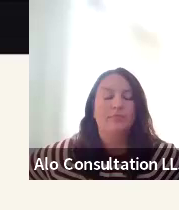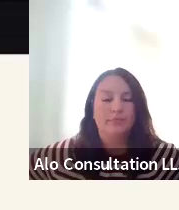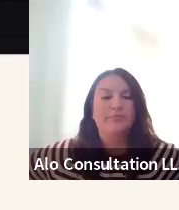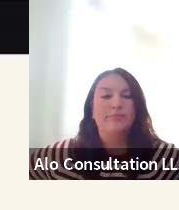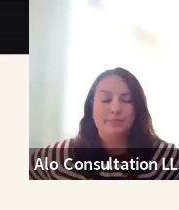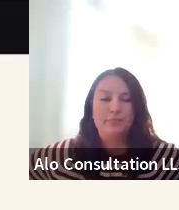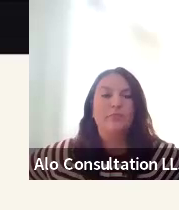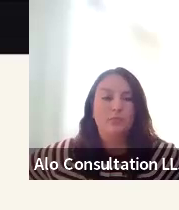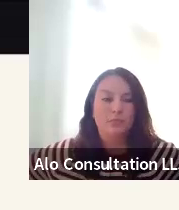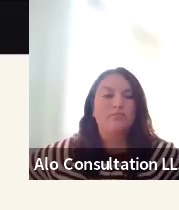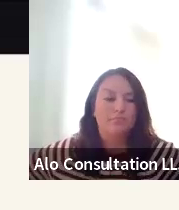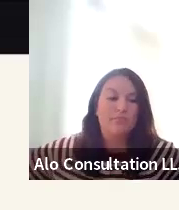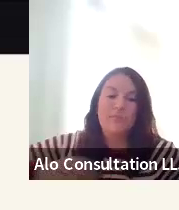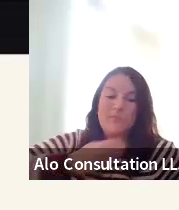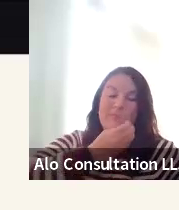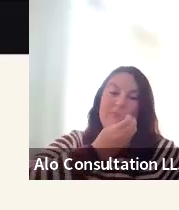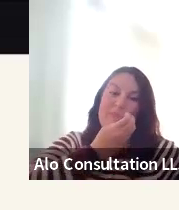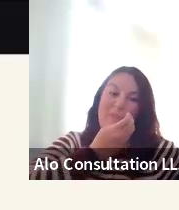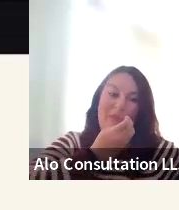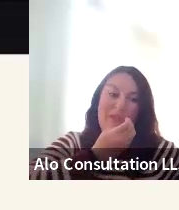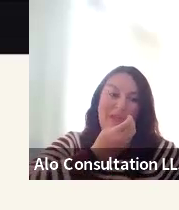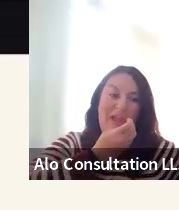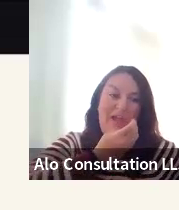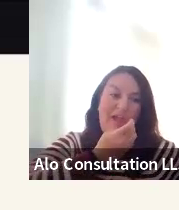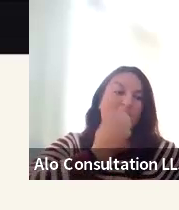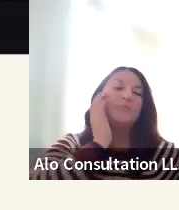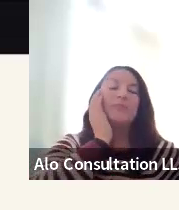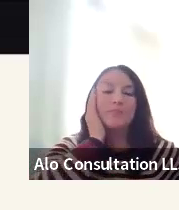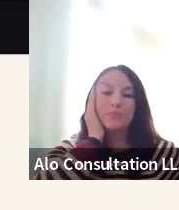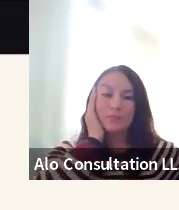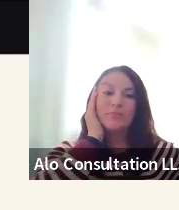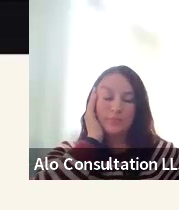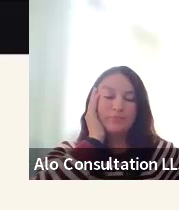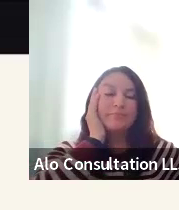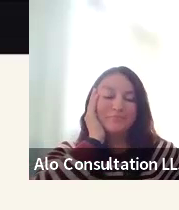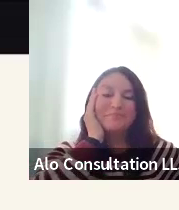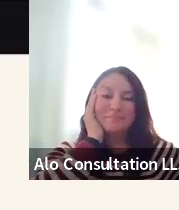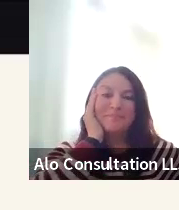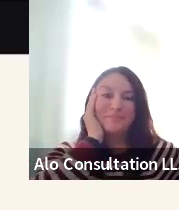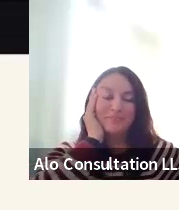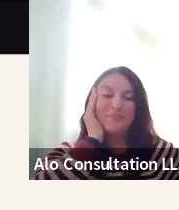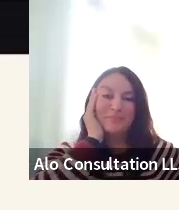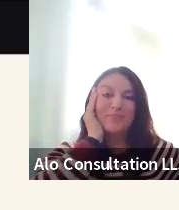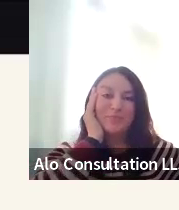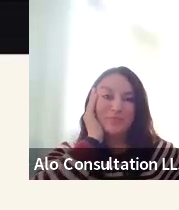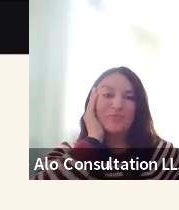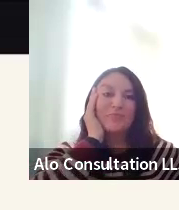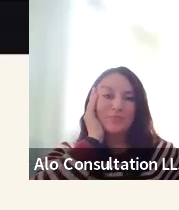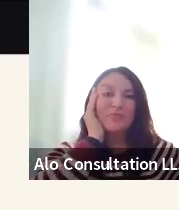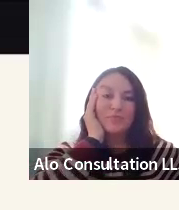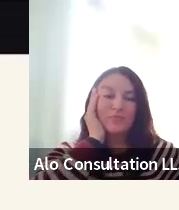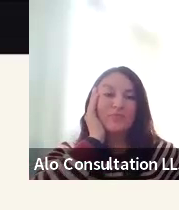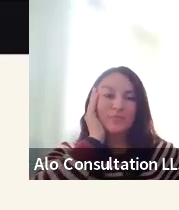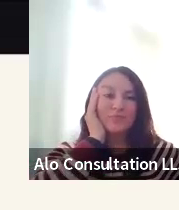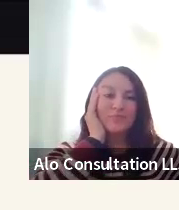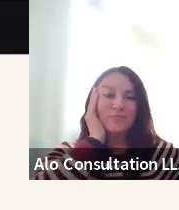and they're like, oh, like goals and dreams and manifestation. Yes, and more than that. Many times people who are coming,